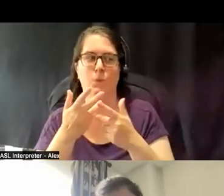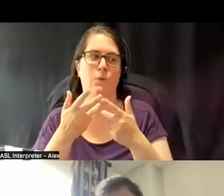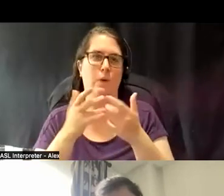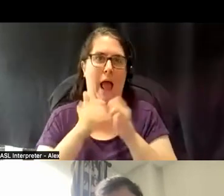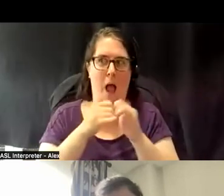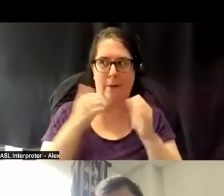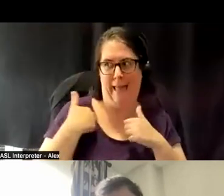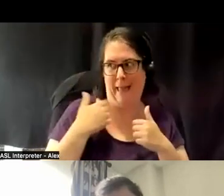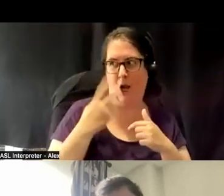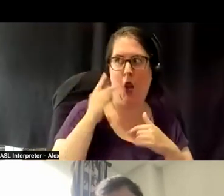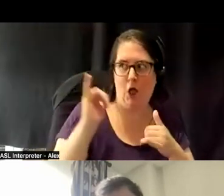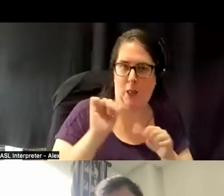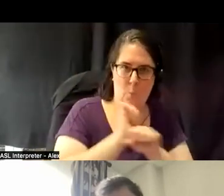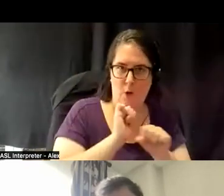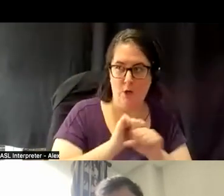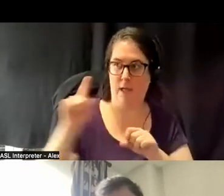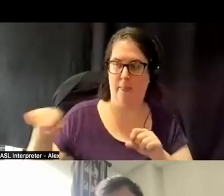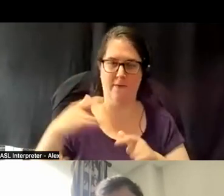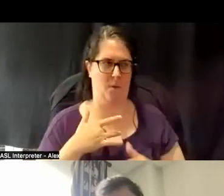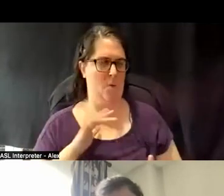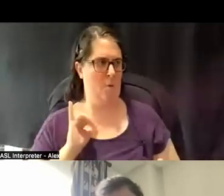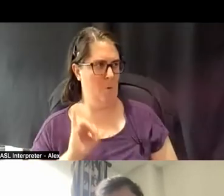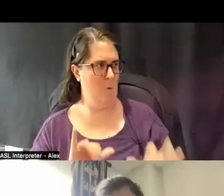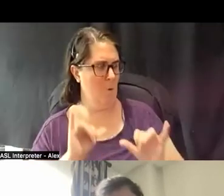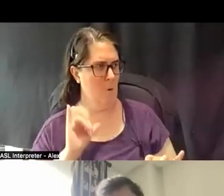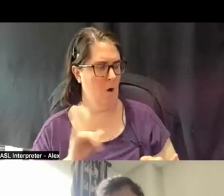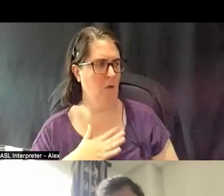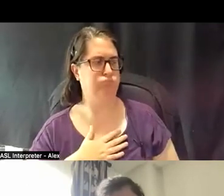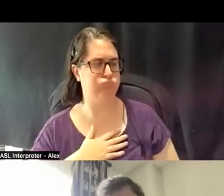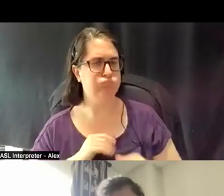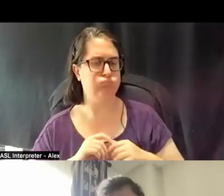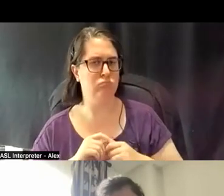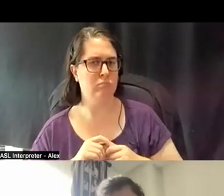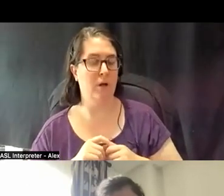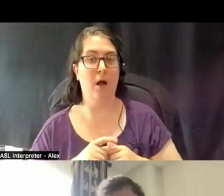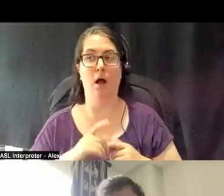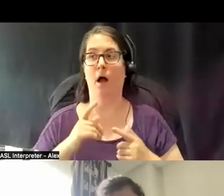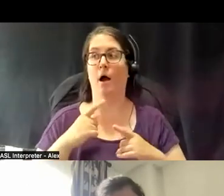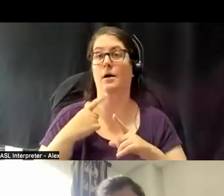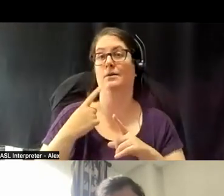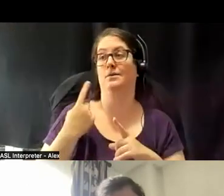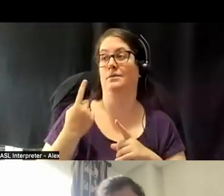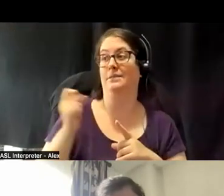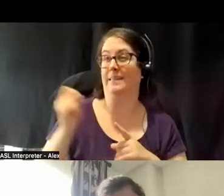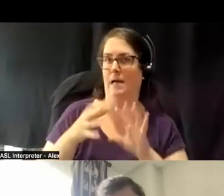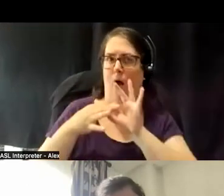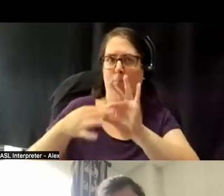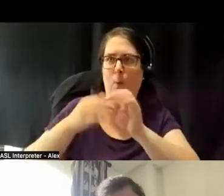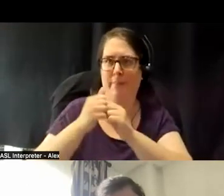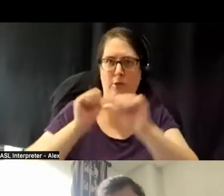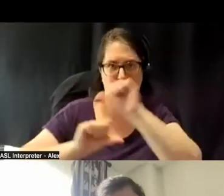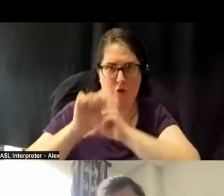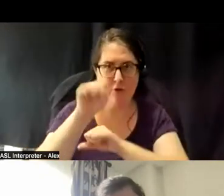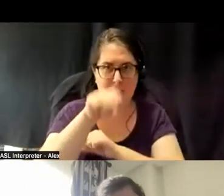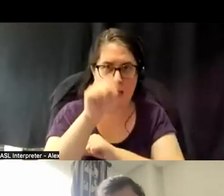And this was really cathartic for a lot of people, because not only are you having the ability to make connections with one another,